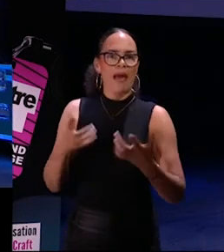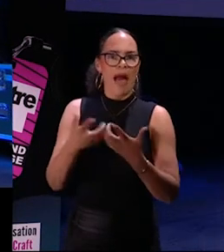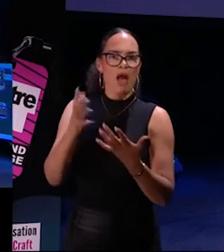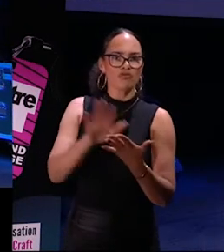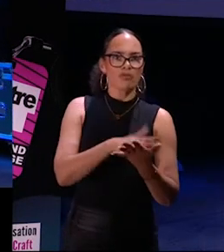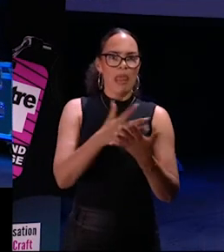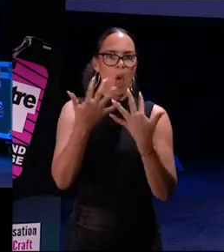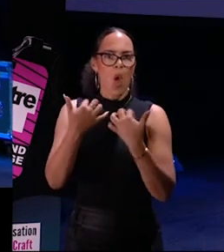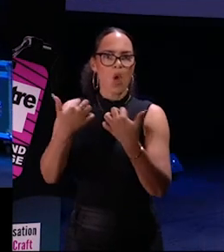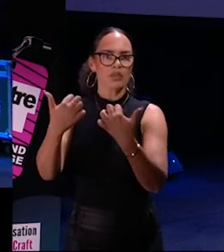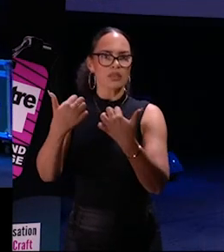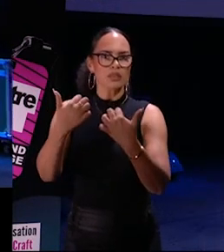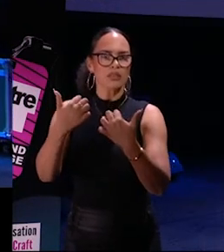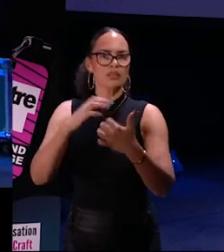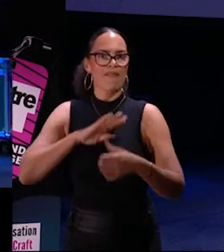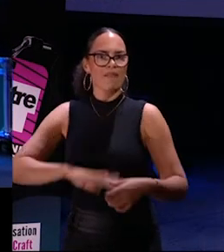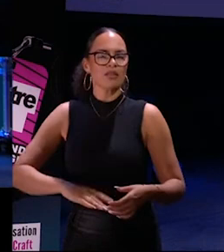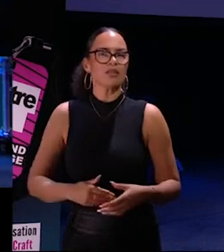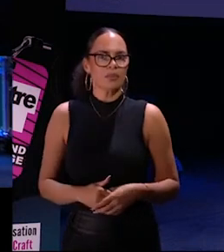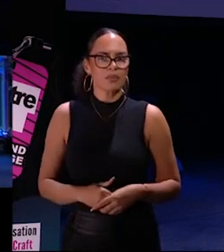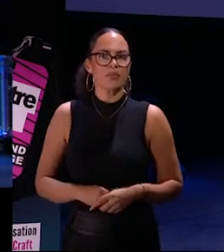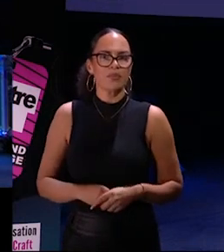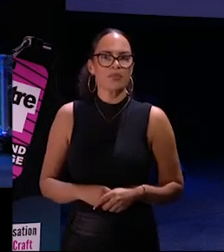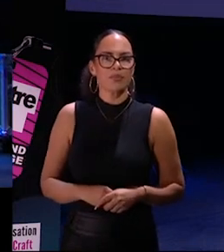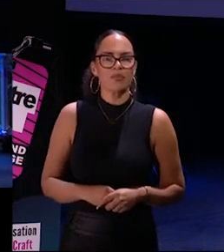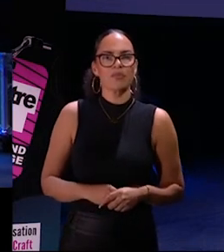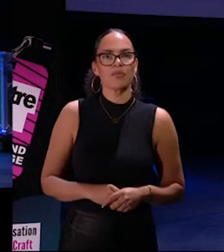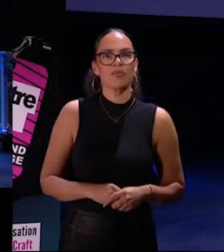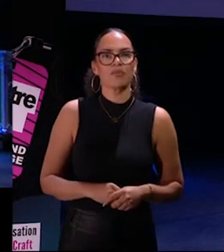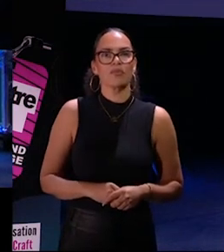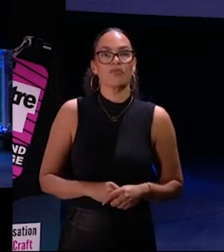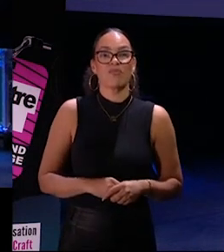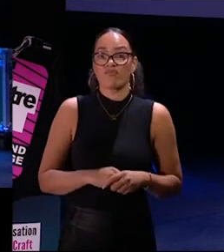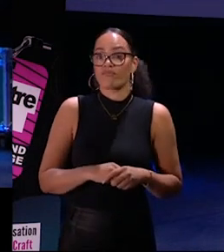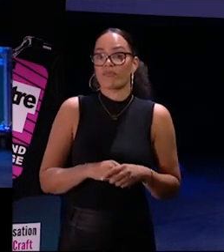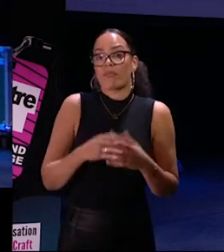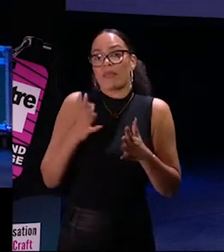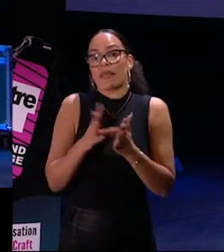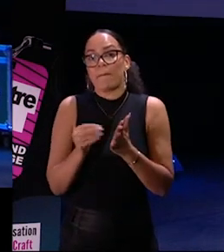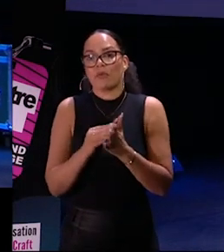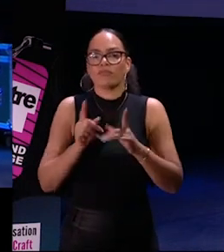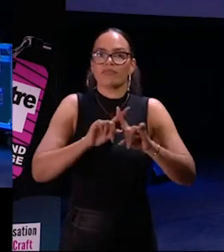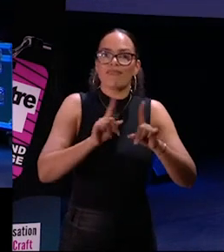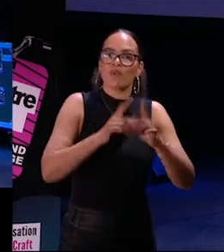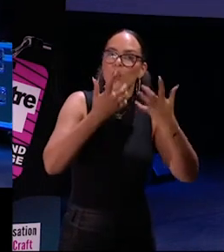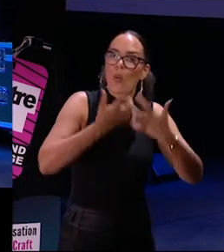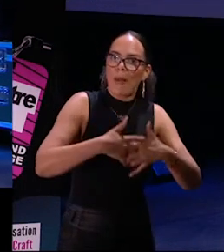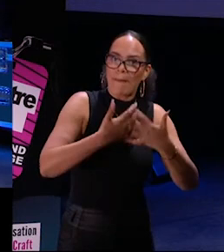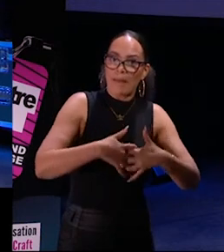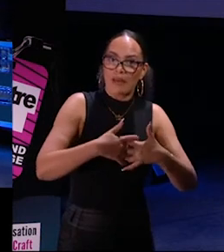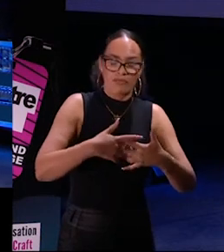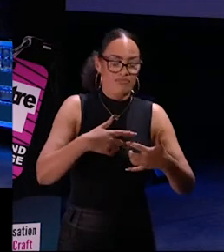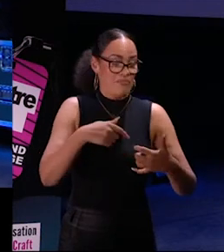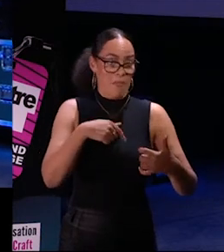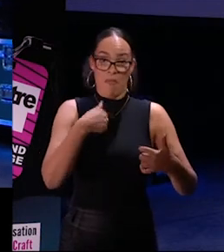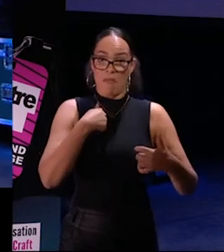translate. And that talks of even thinking about using different equipment. Using equipment that I would never ever think